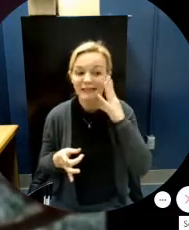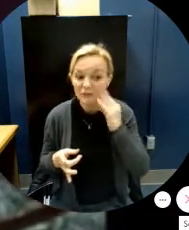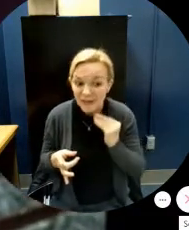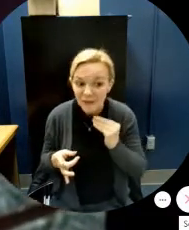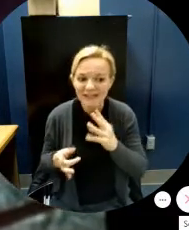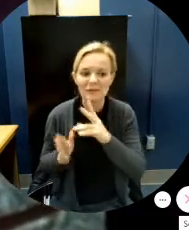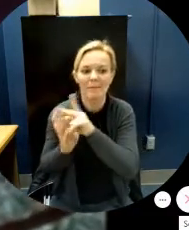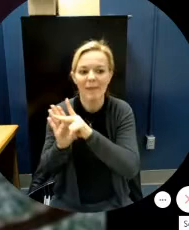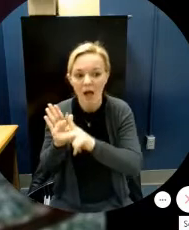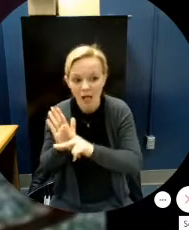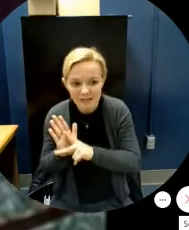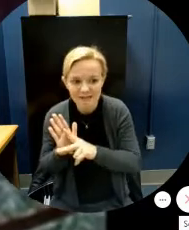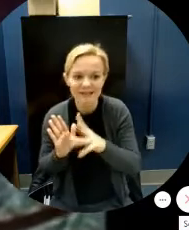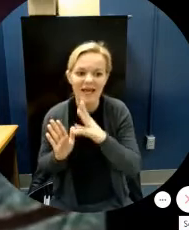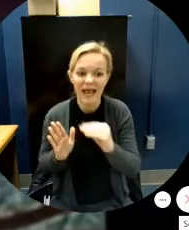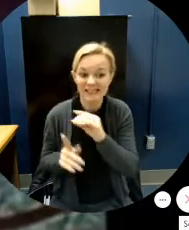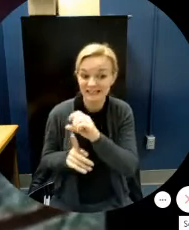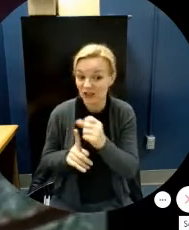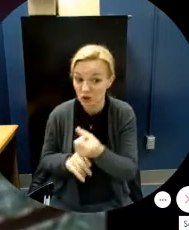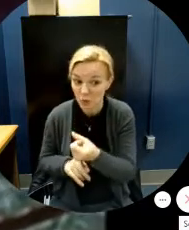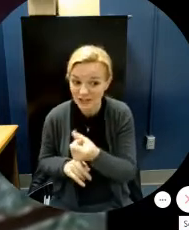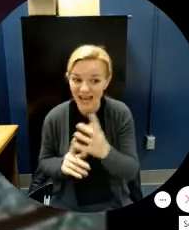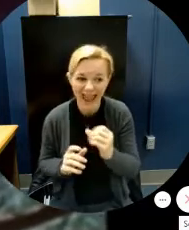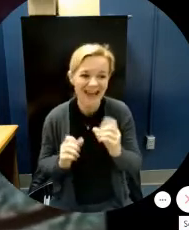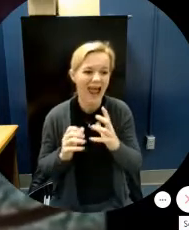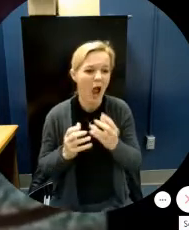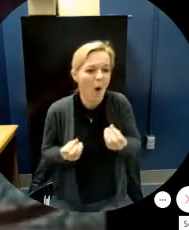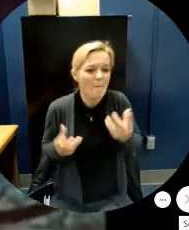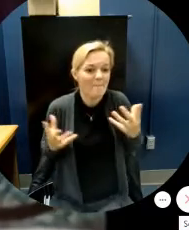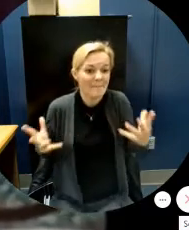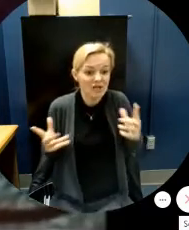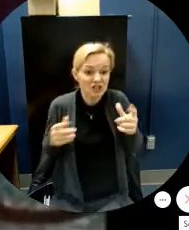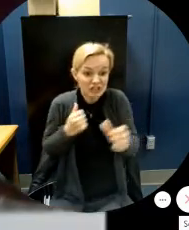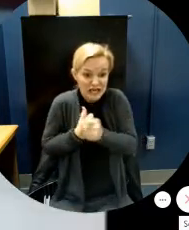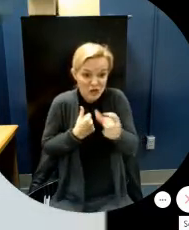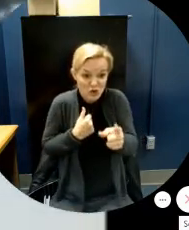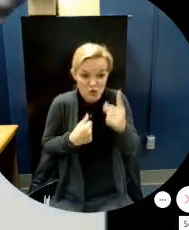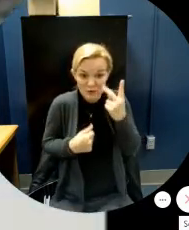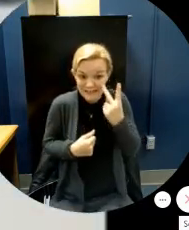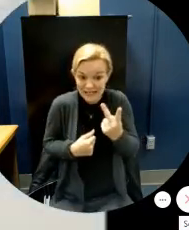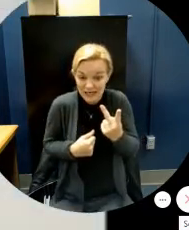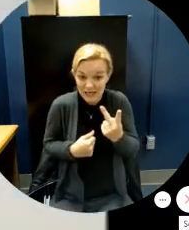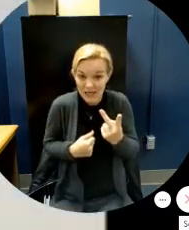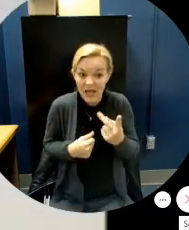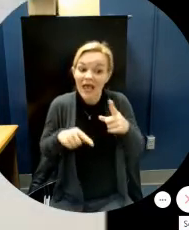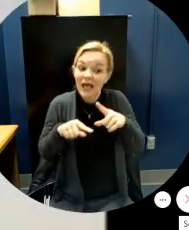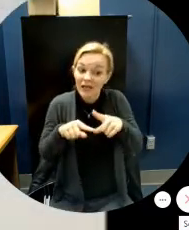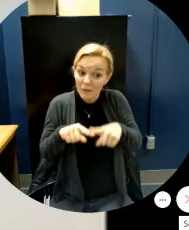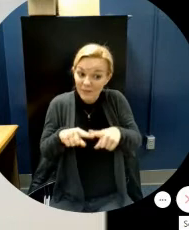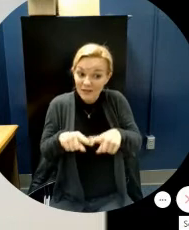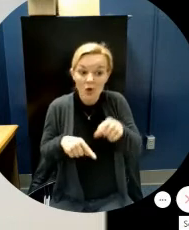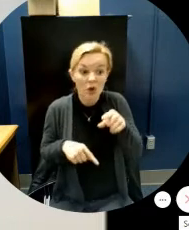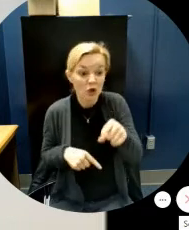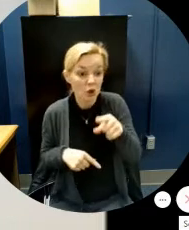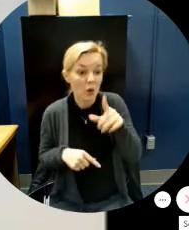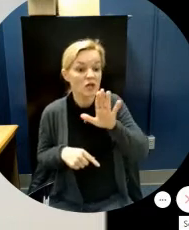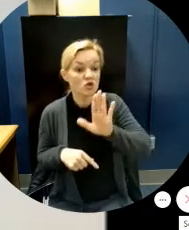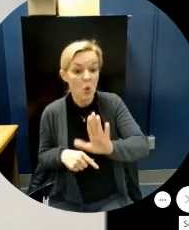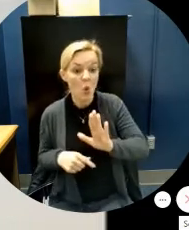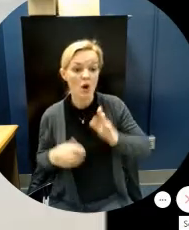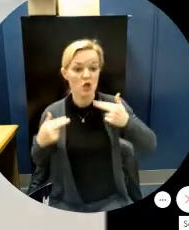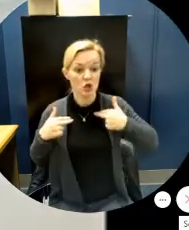combined with your perception of danger. It is ultimately an individual human decision.